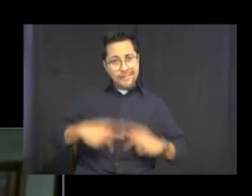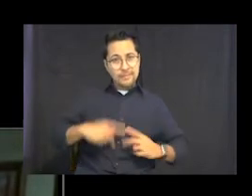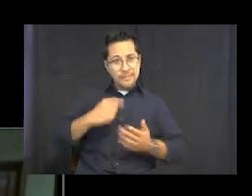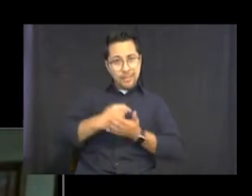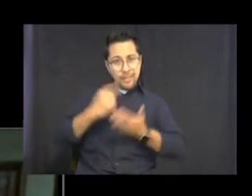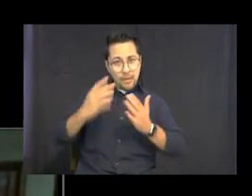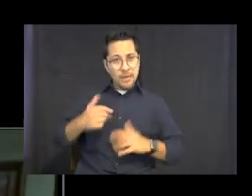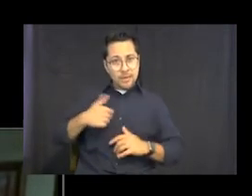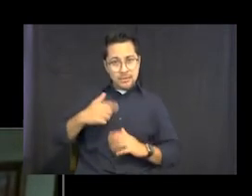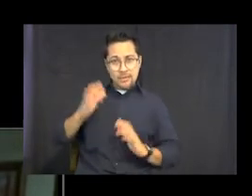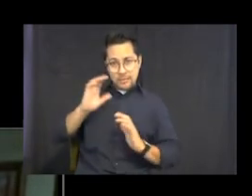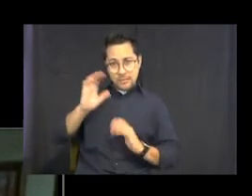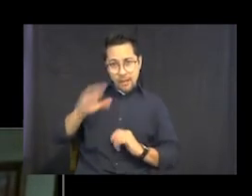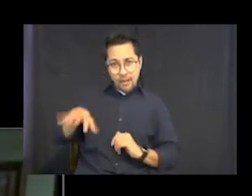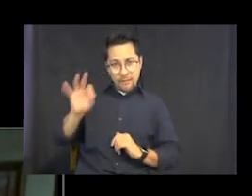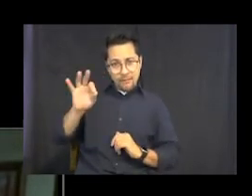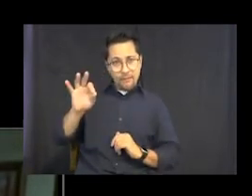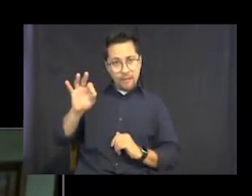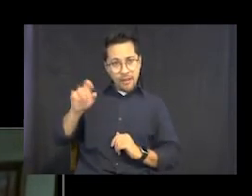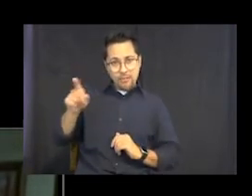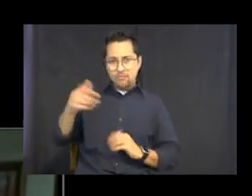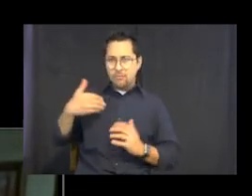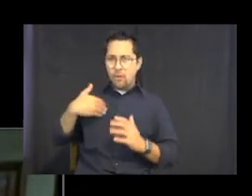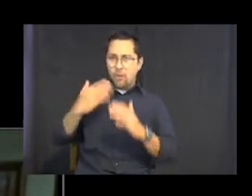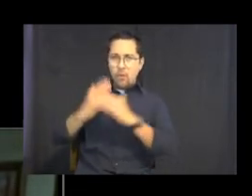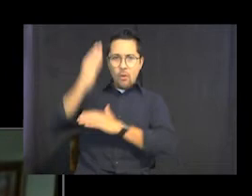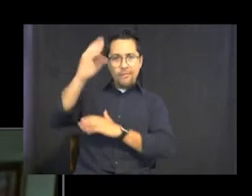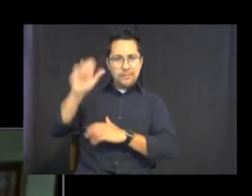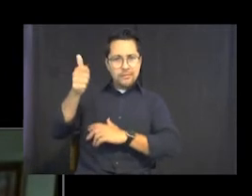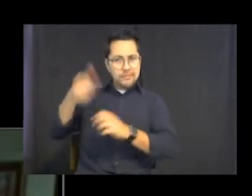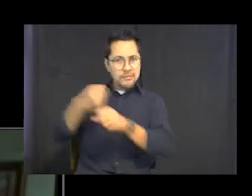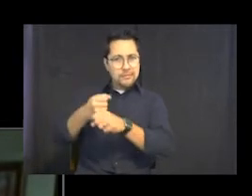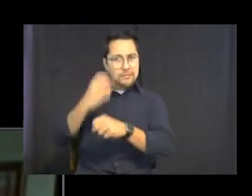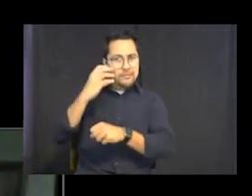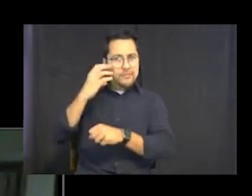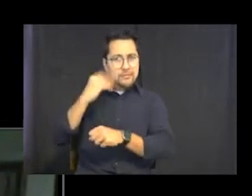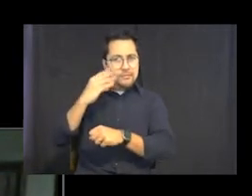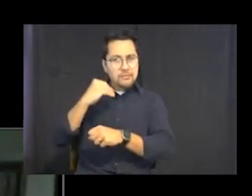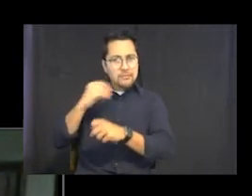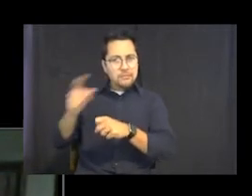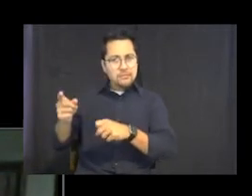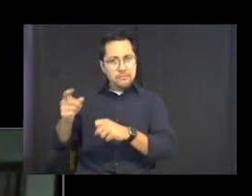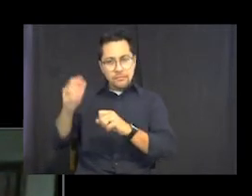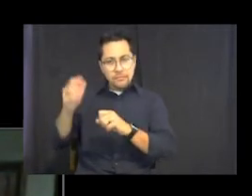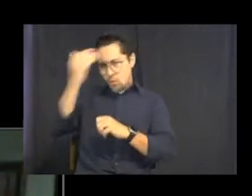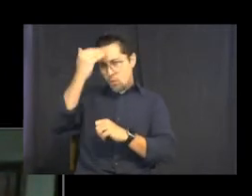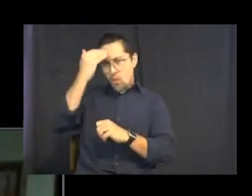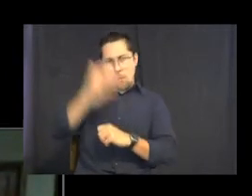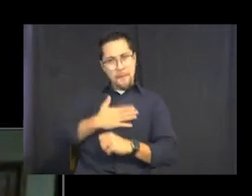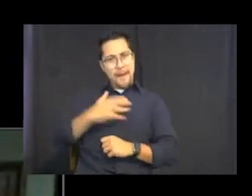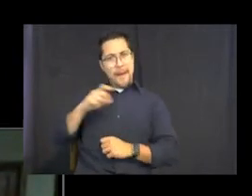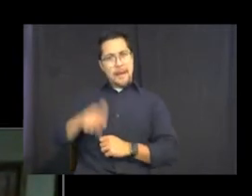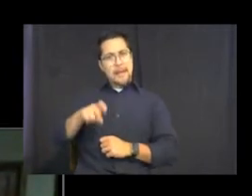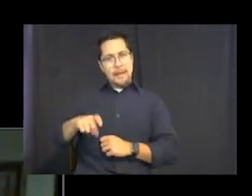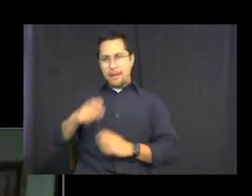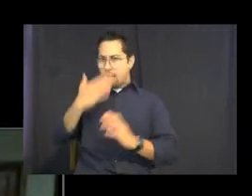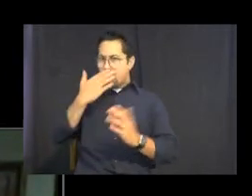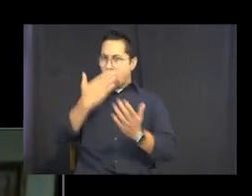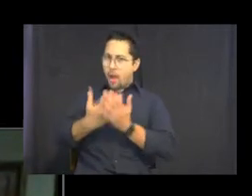that had over 10 years doing home health who knows my needs really